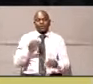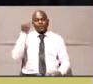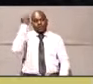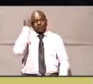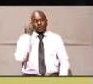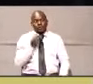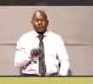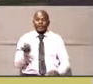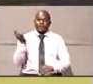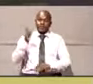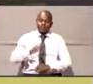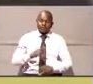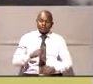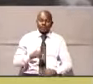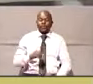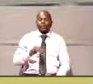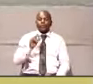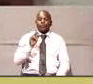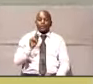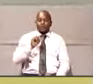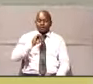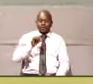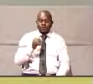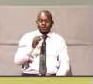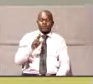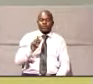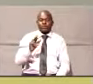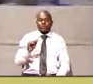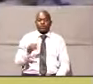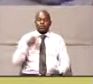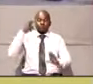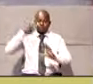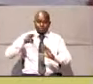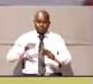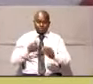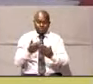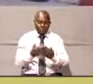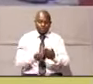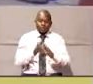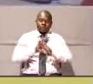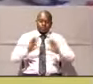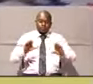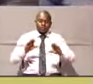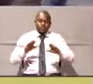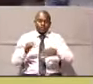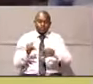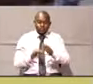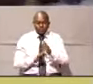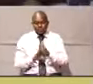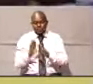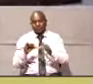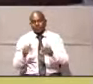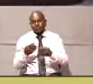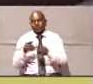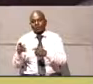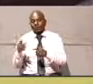day. Justice Gidudu says it is through regular media reports that the public can keep track of the developments on